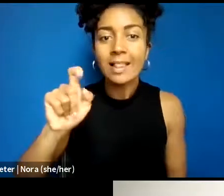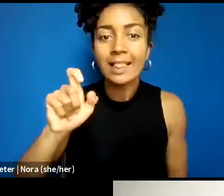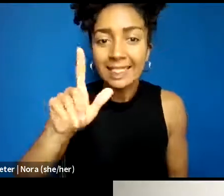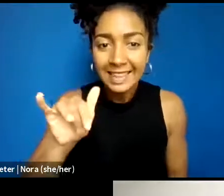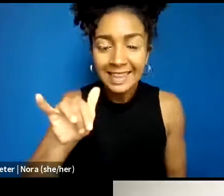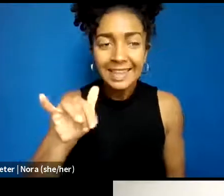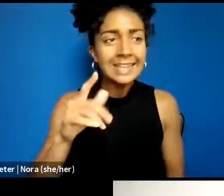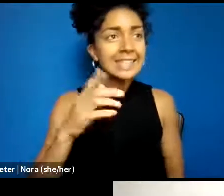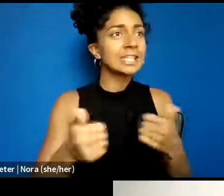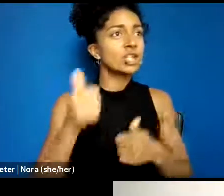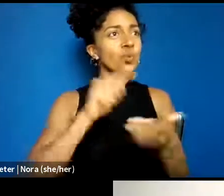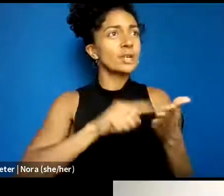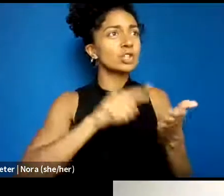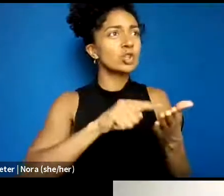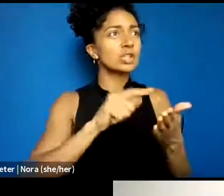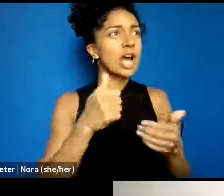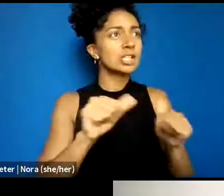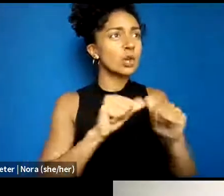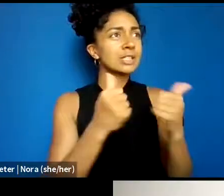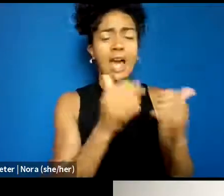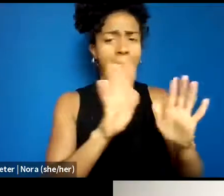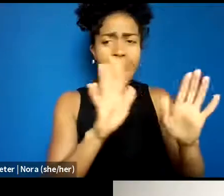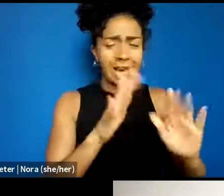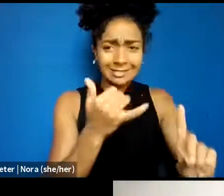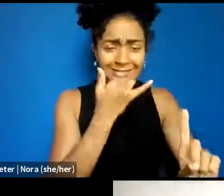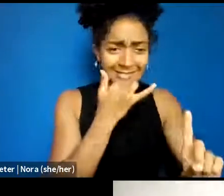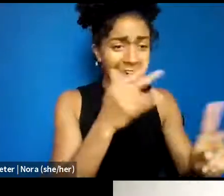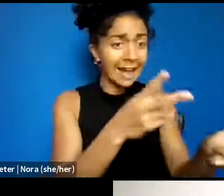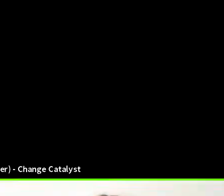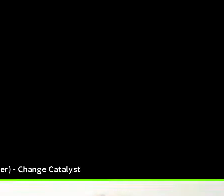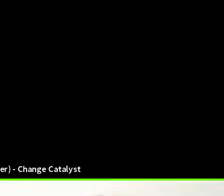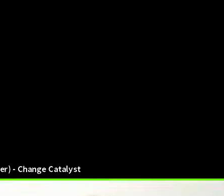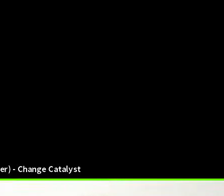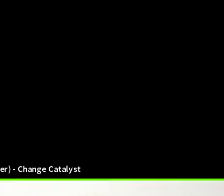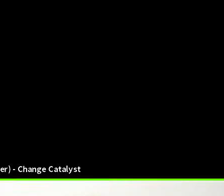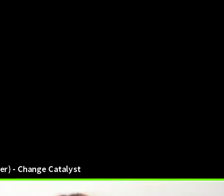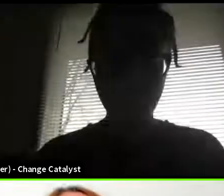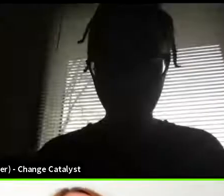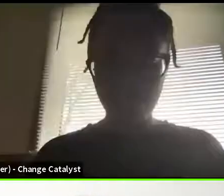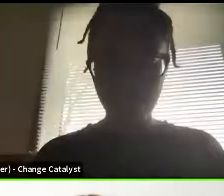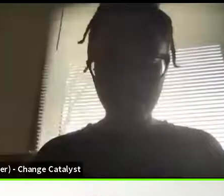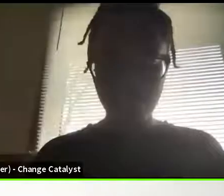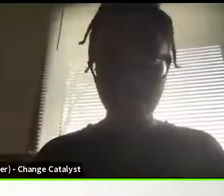right. I copied and pasted incorrectly.